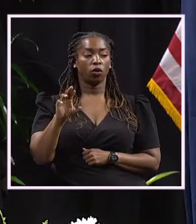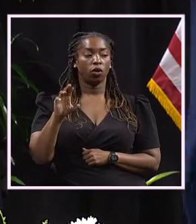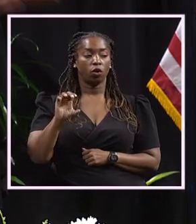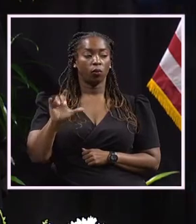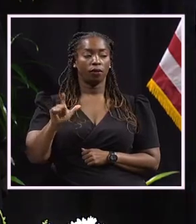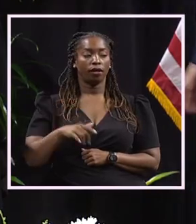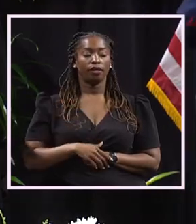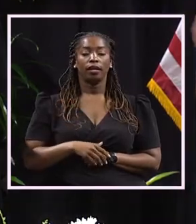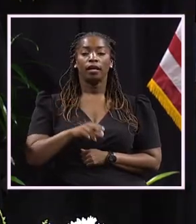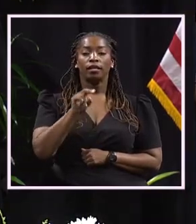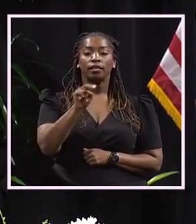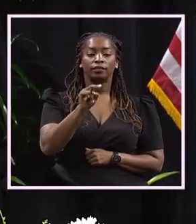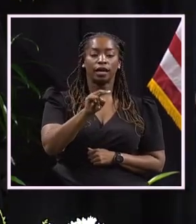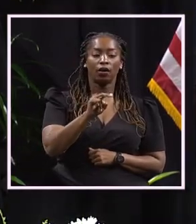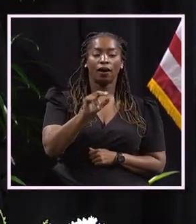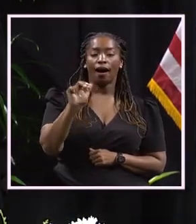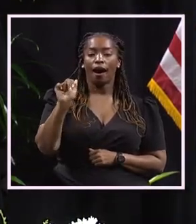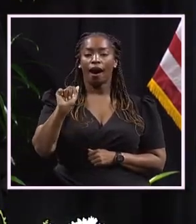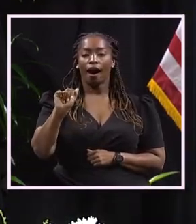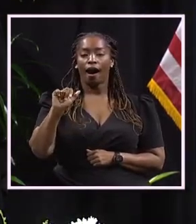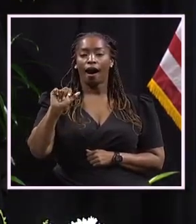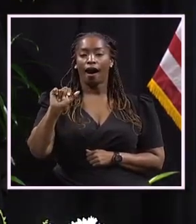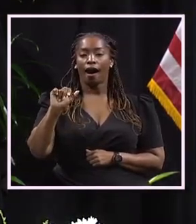Natalia Giselle Angulo.